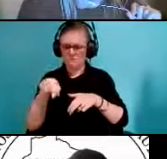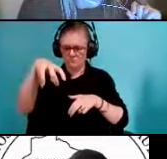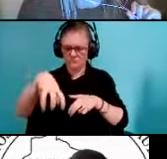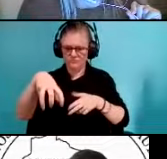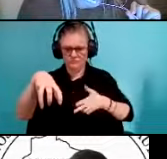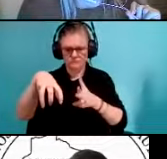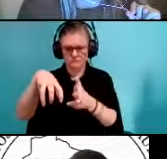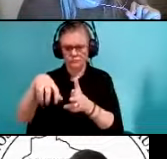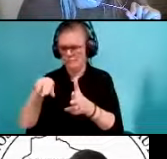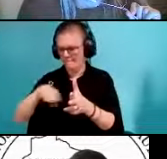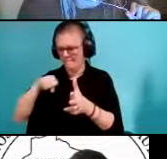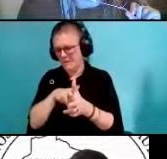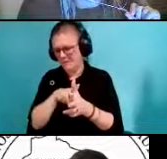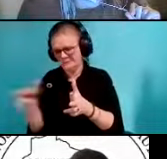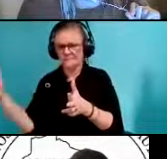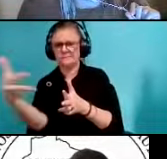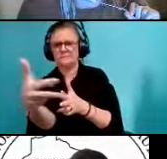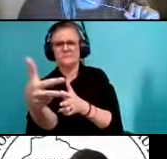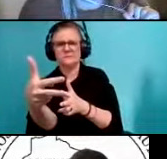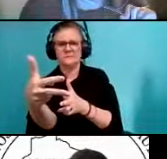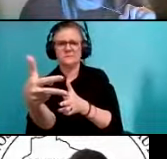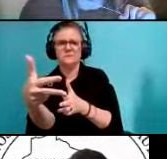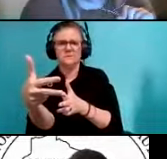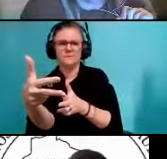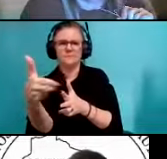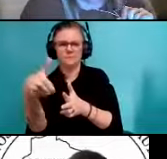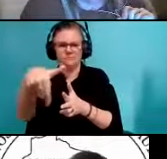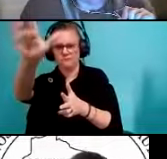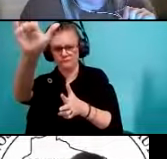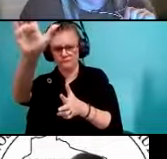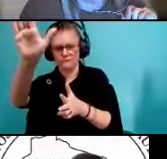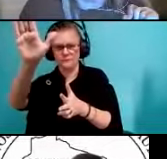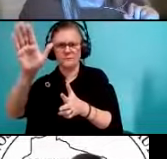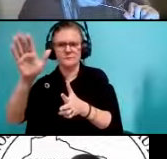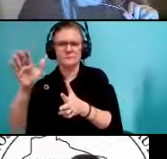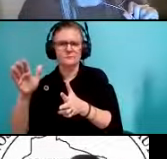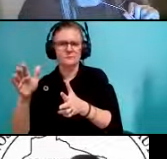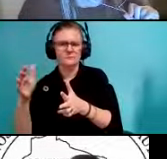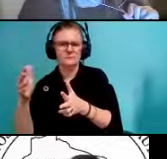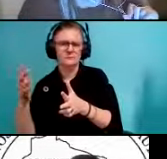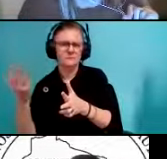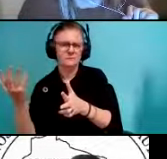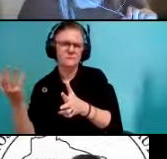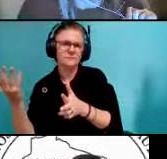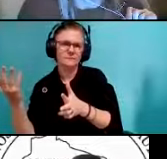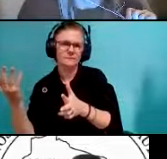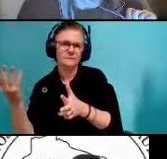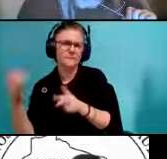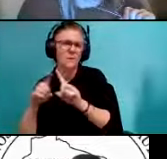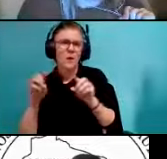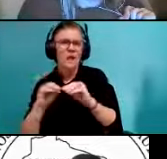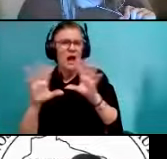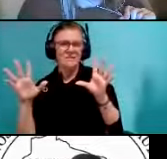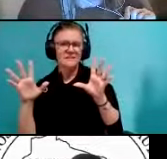for the bicyclists and buses to kind of get around the buses. But obviously this could